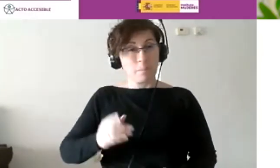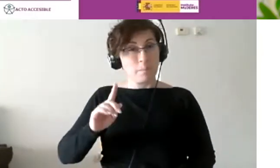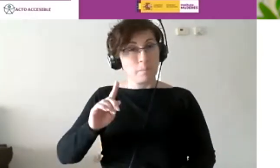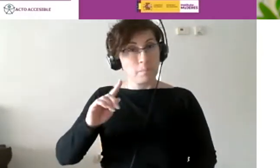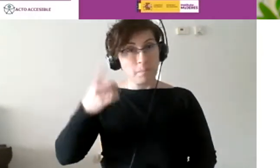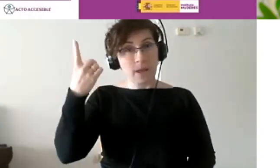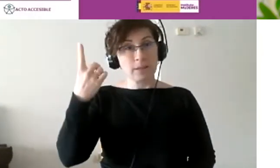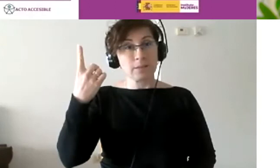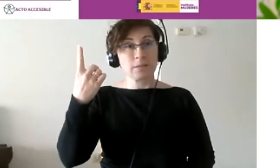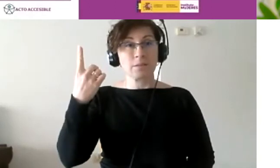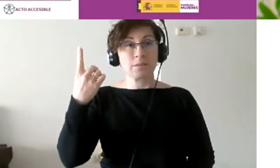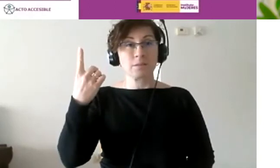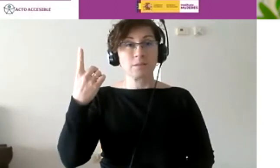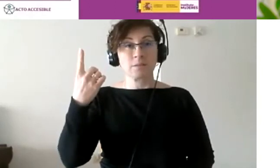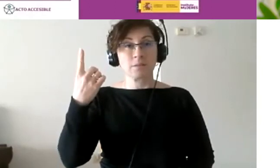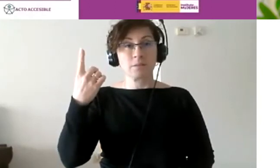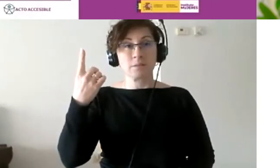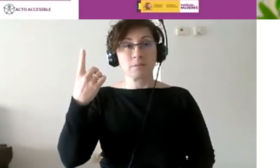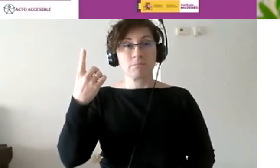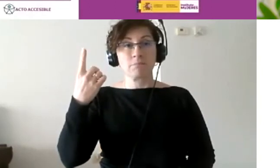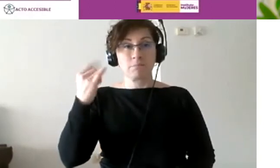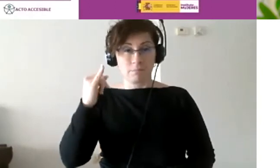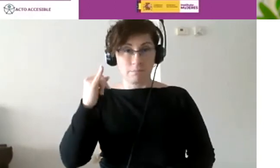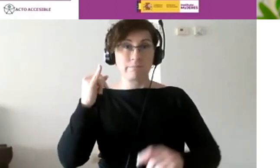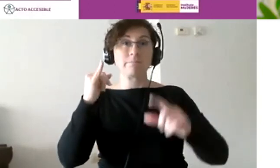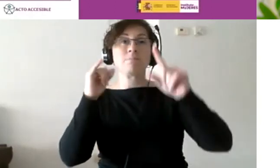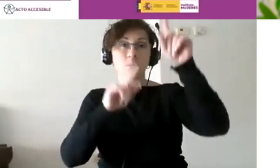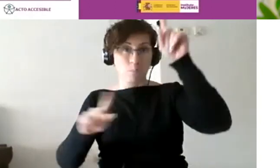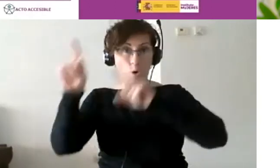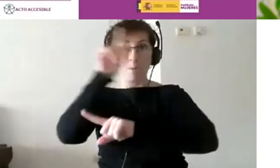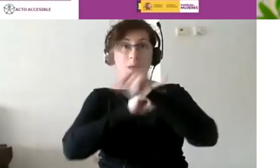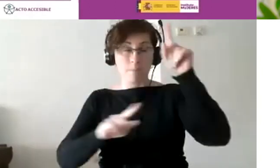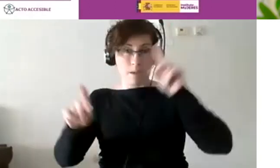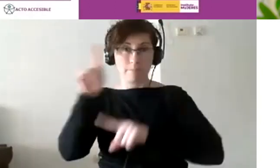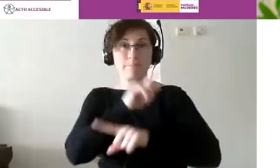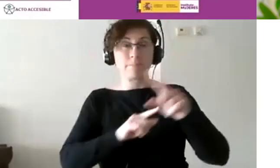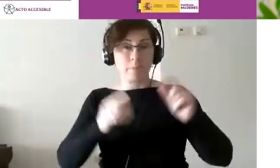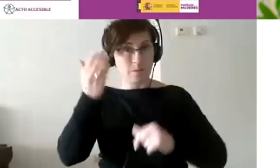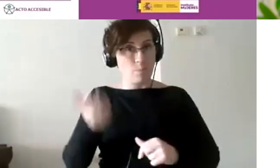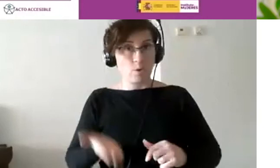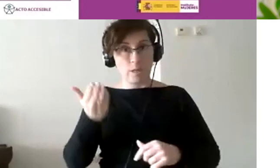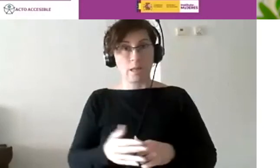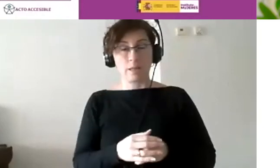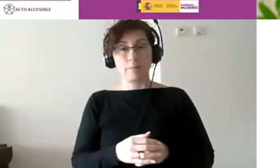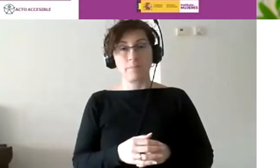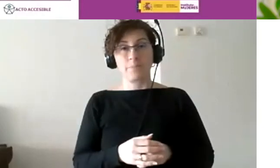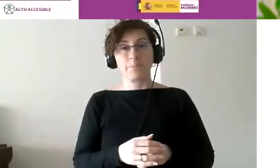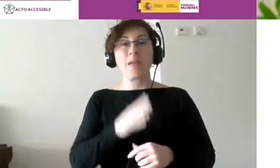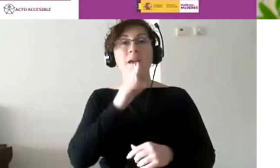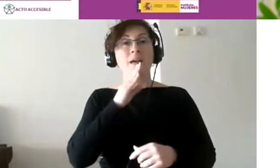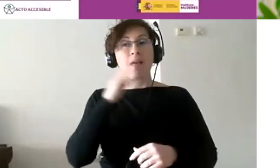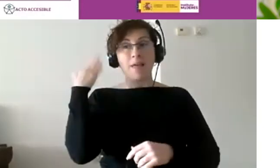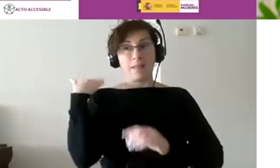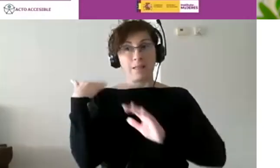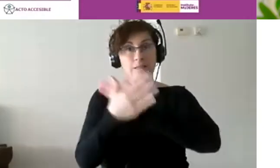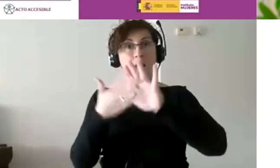too many steps, and even there are somebody who helps you to go down, there is no toilets. No toilets